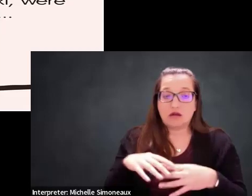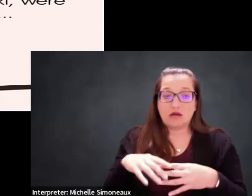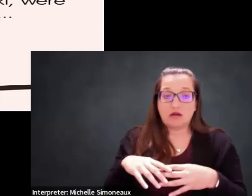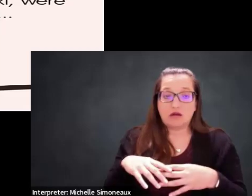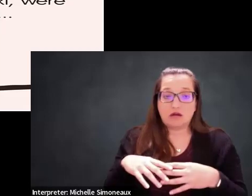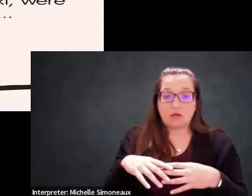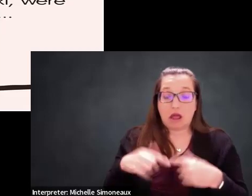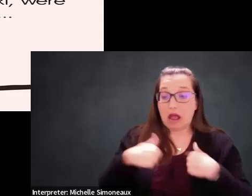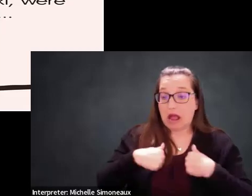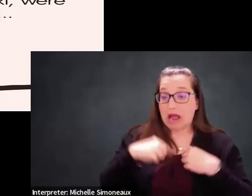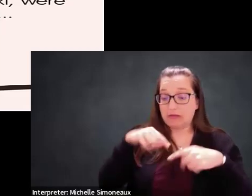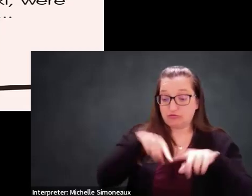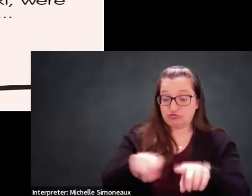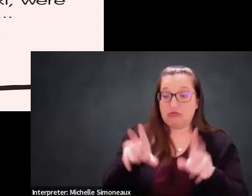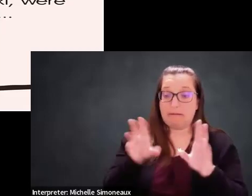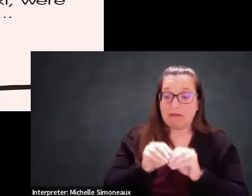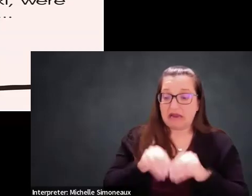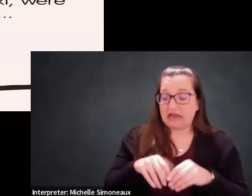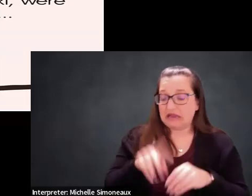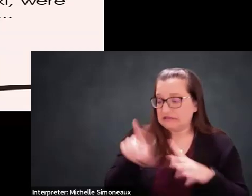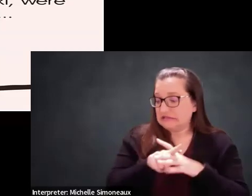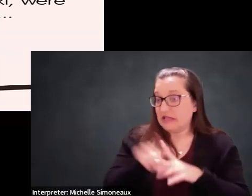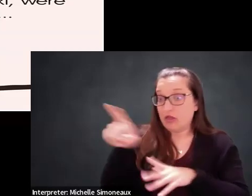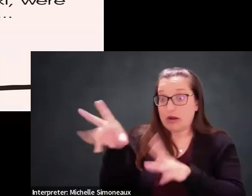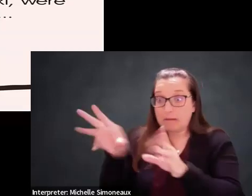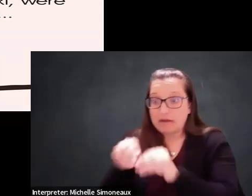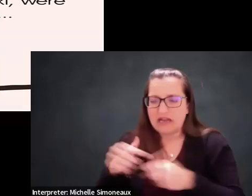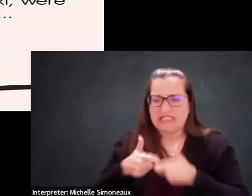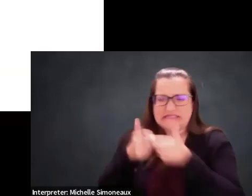you're in a meeting or something's coming up, or maybe they're in a meeting.